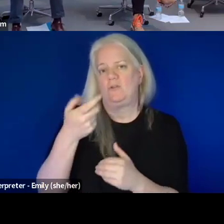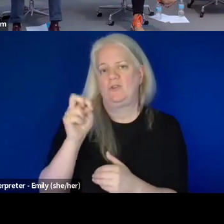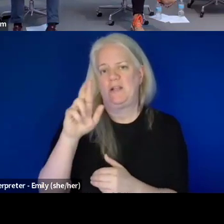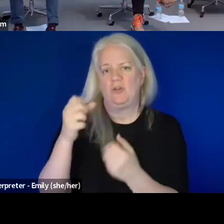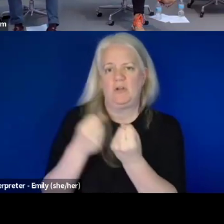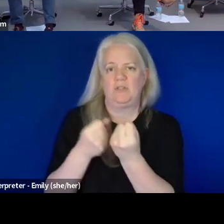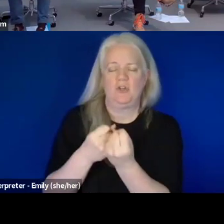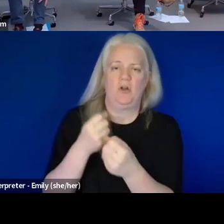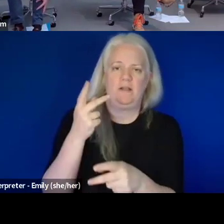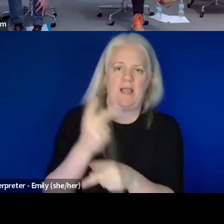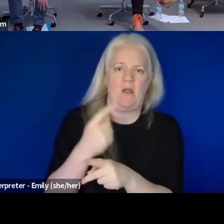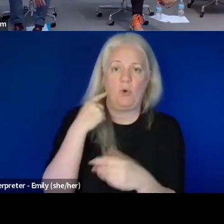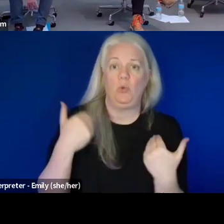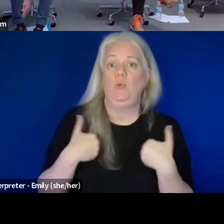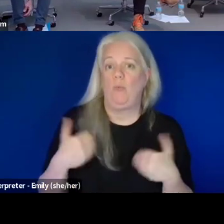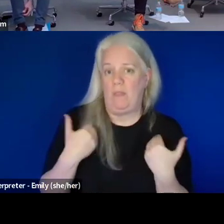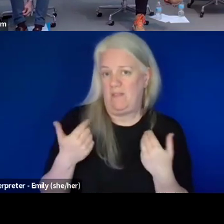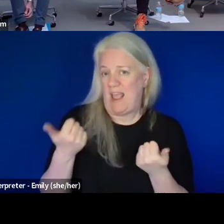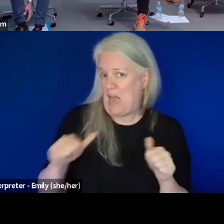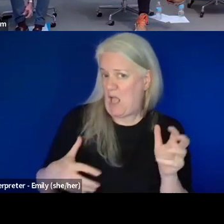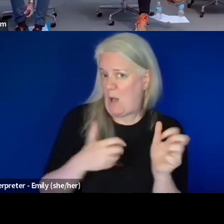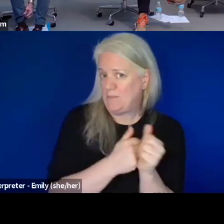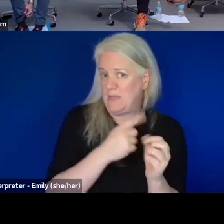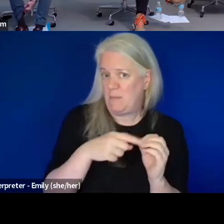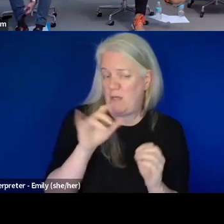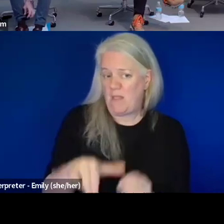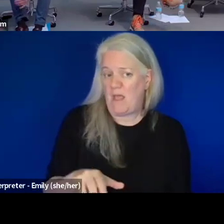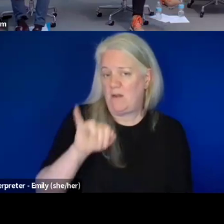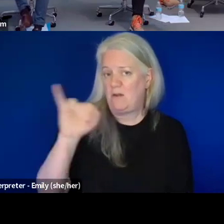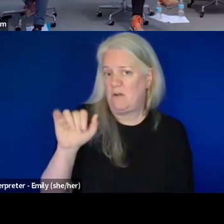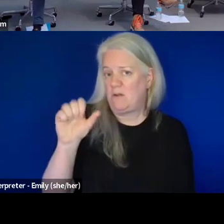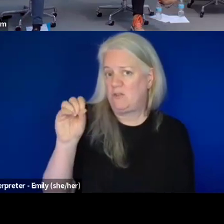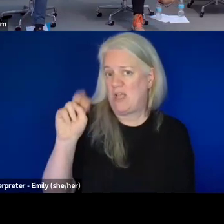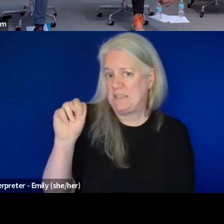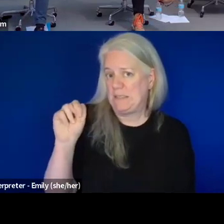that you can speak to. Jason. Yeah.